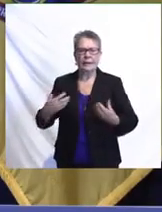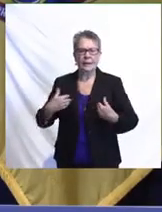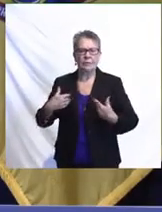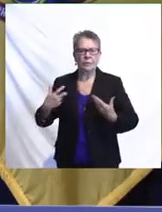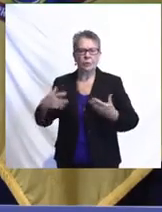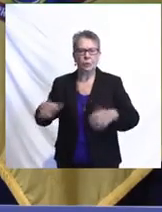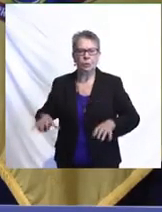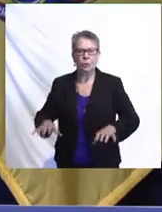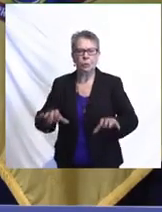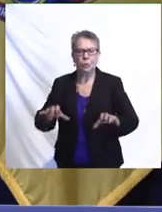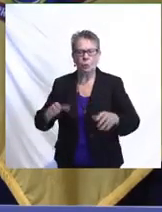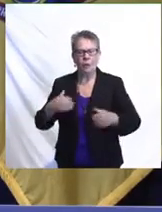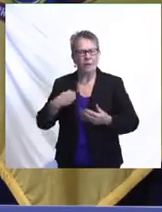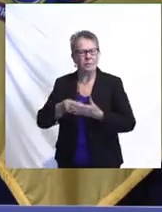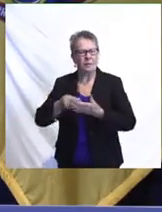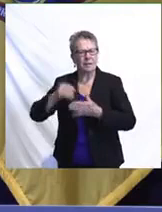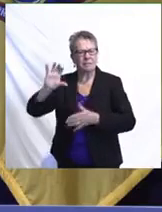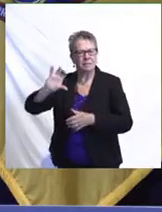want to spend them smartly.